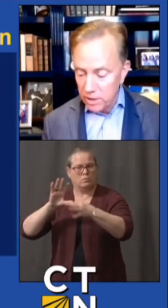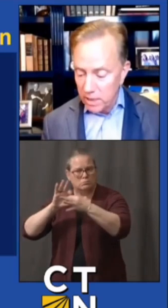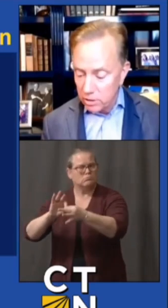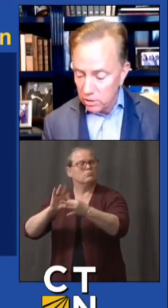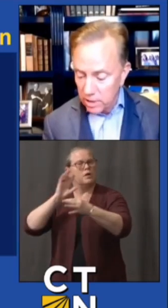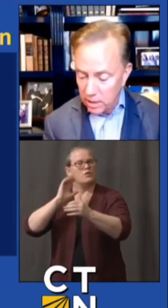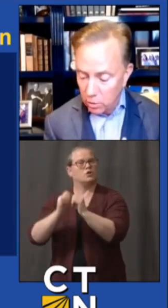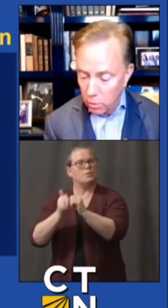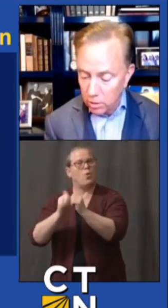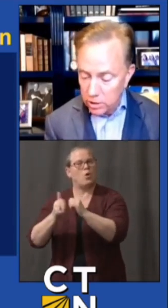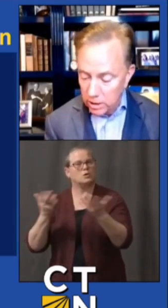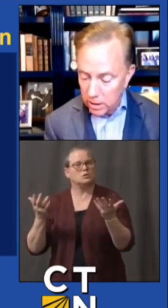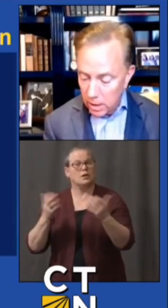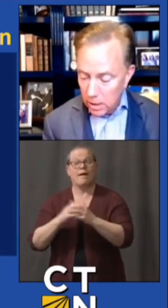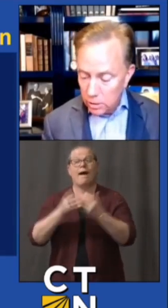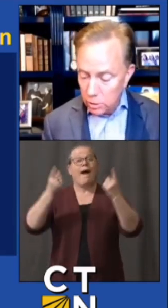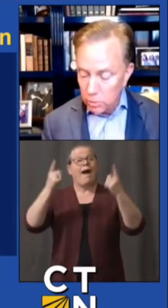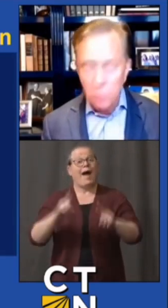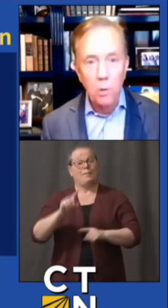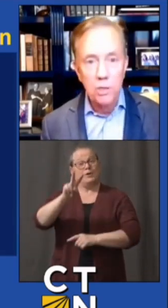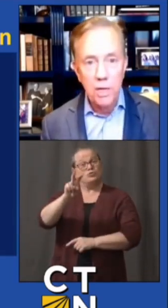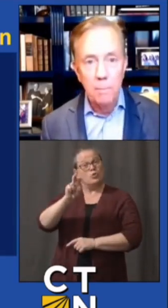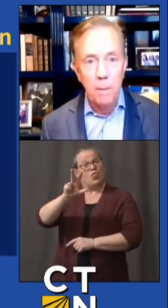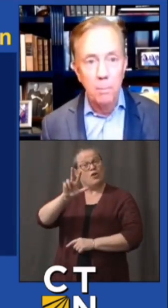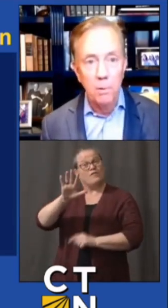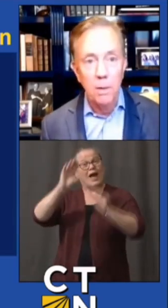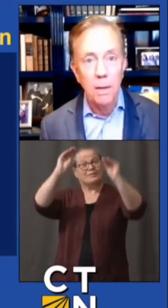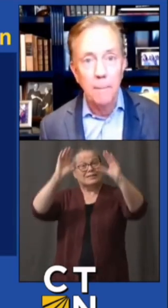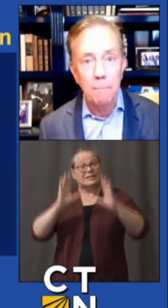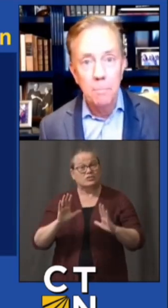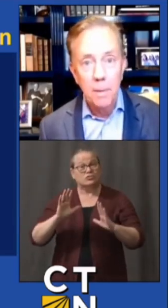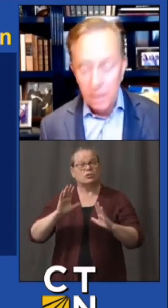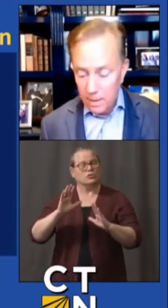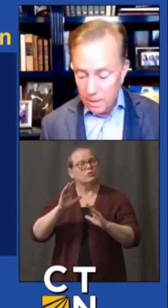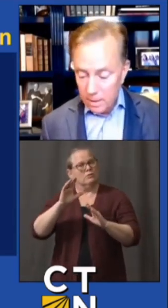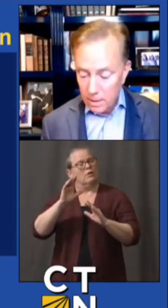235 teachers had to quarantine due to a sports team member.